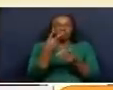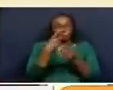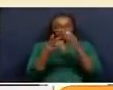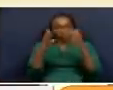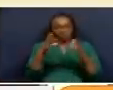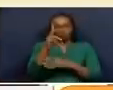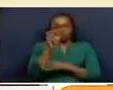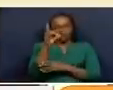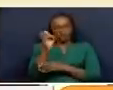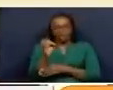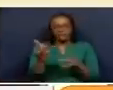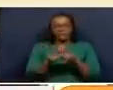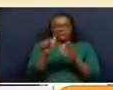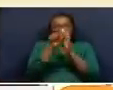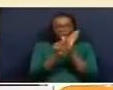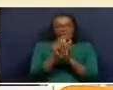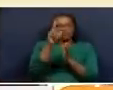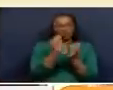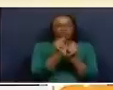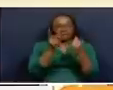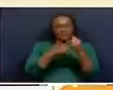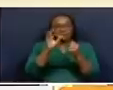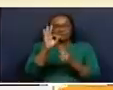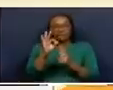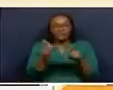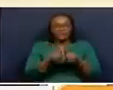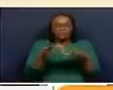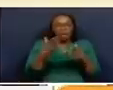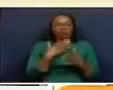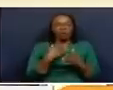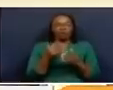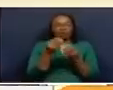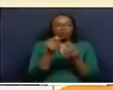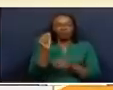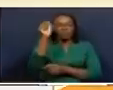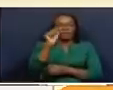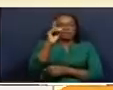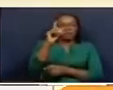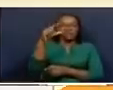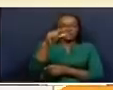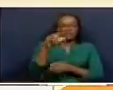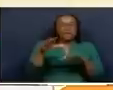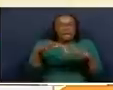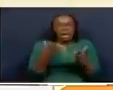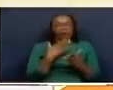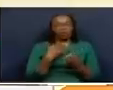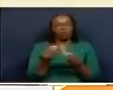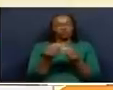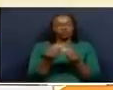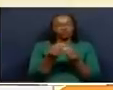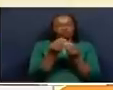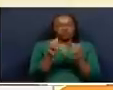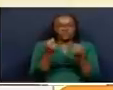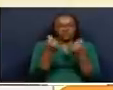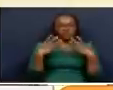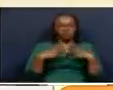Agenda, Agenda 2063, how we are going to deal with SDGs, how we are going to liberate people from poverty. And the truth